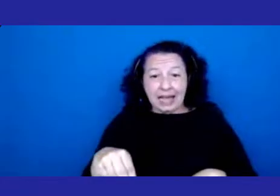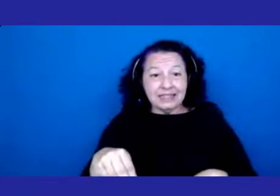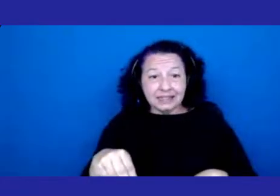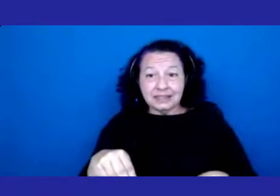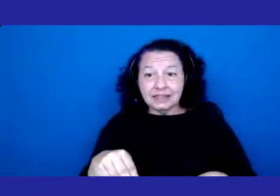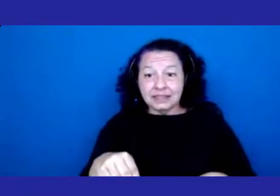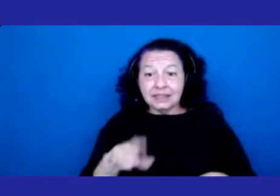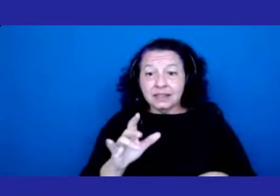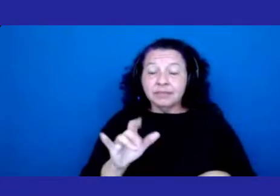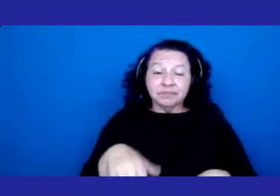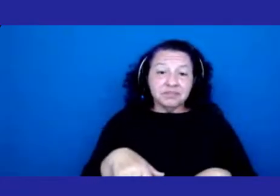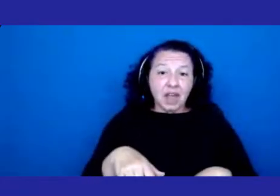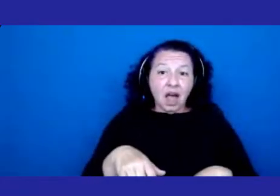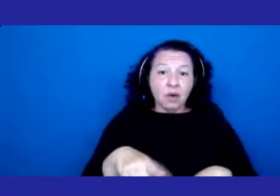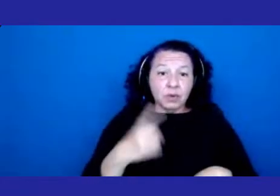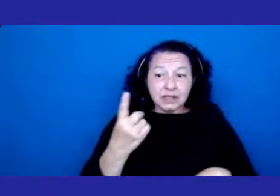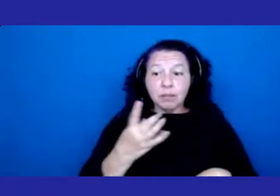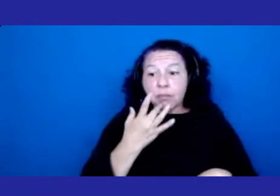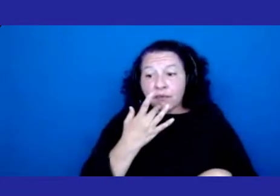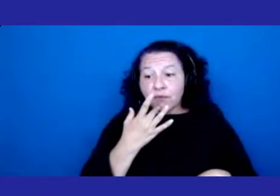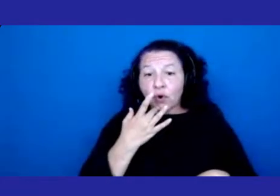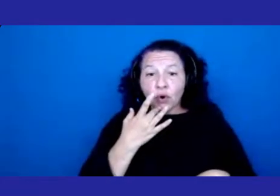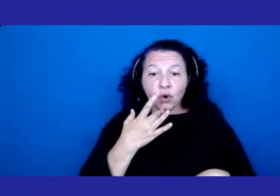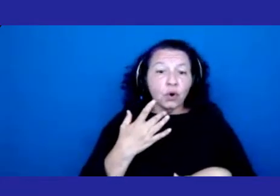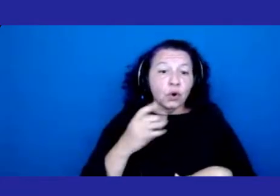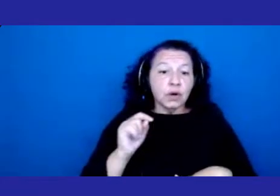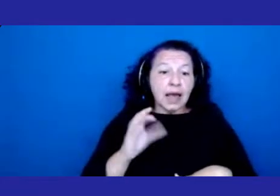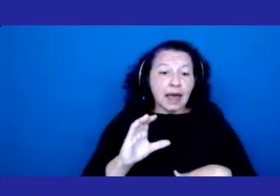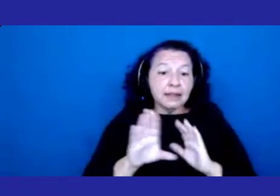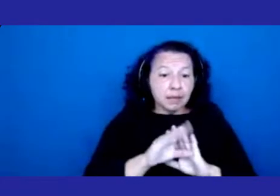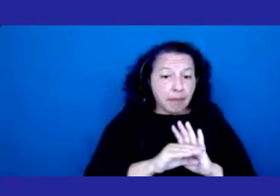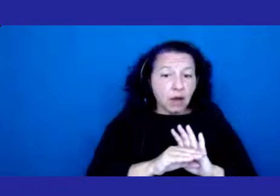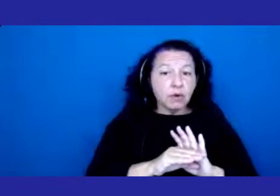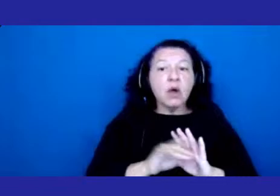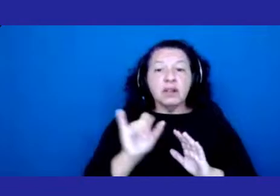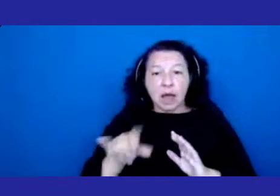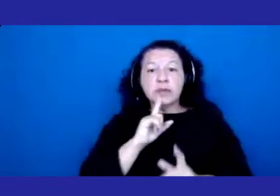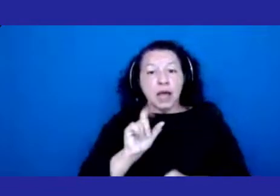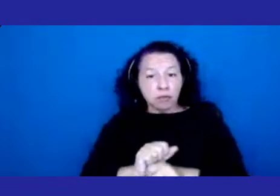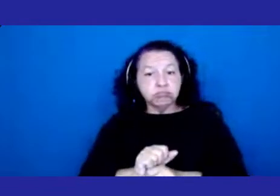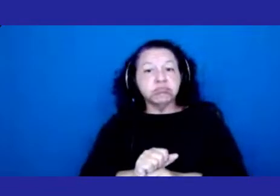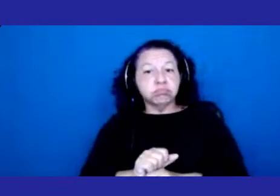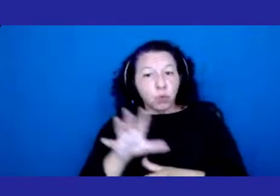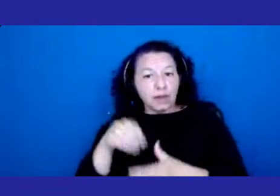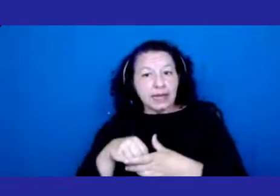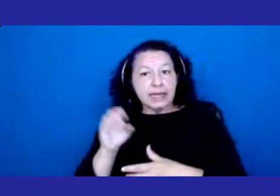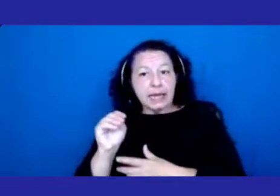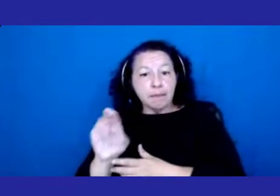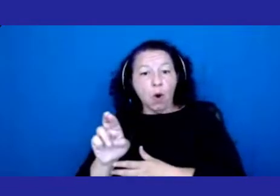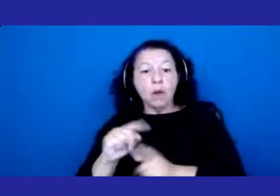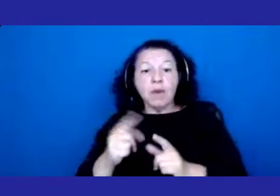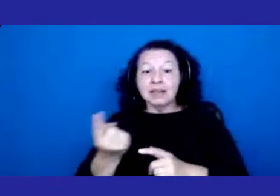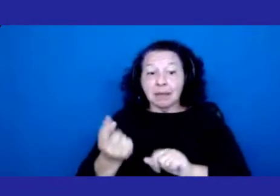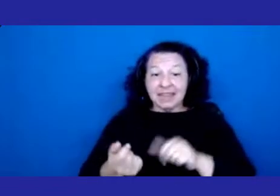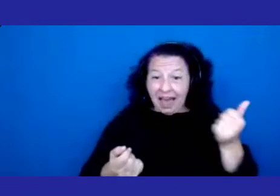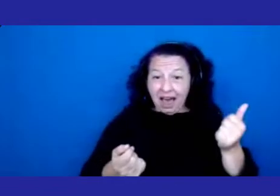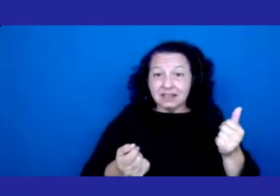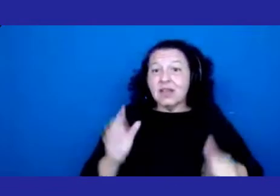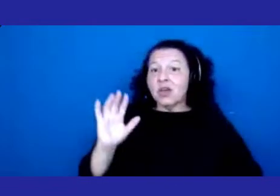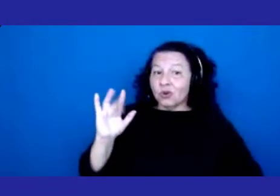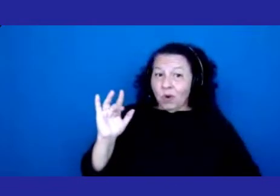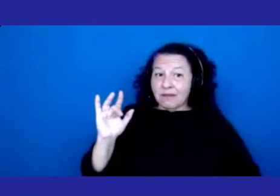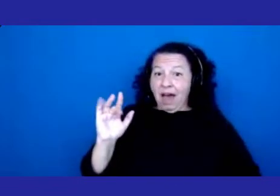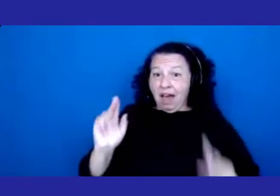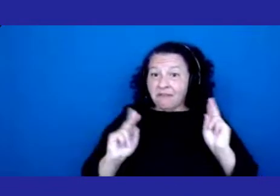someone's preferred ethnic background distinction, that was captured in their EMR. However, the something else group, there were 25 individuals